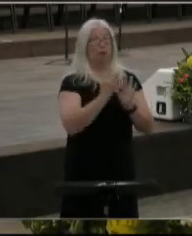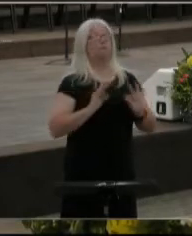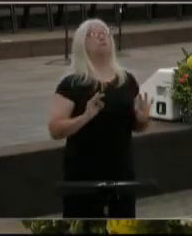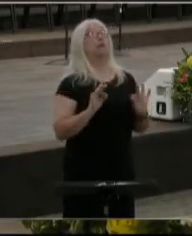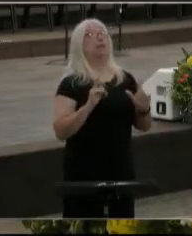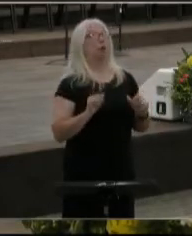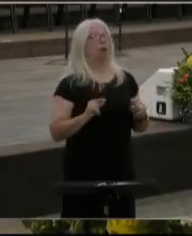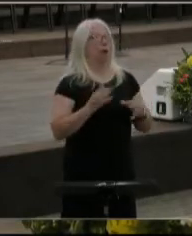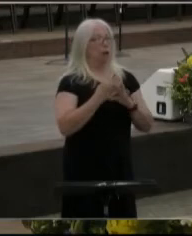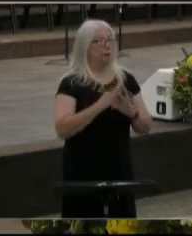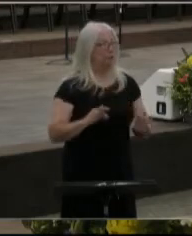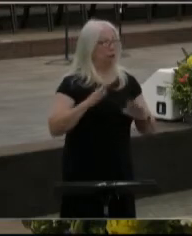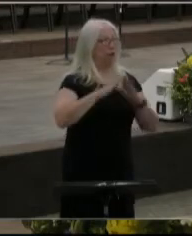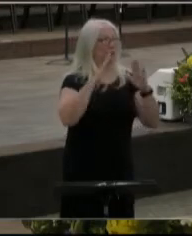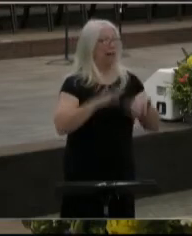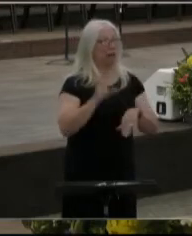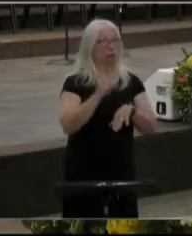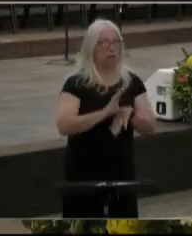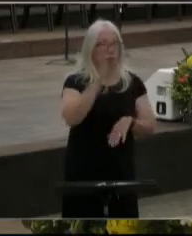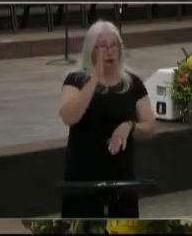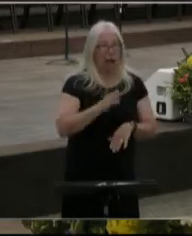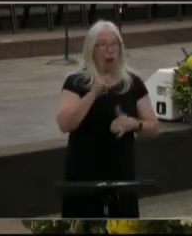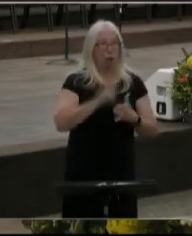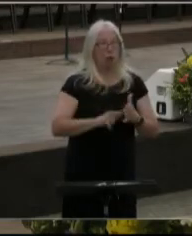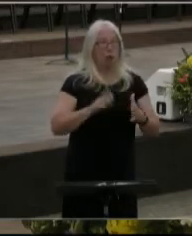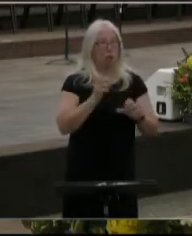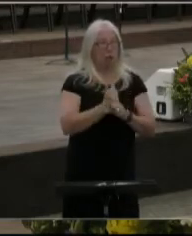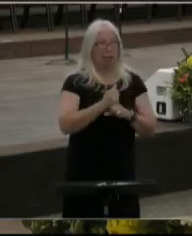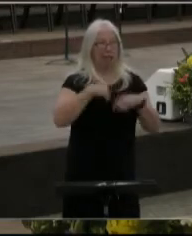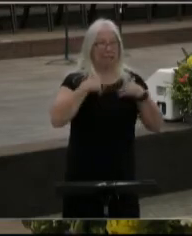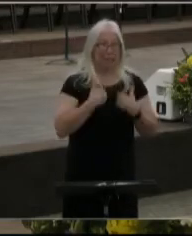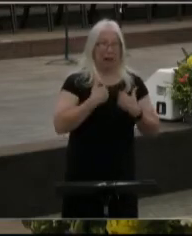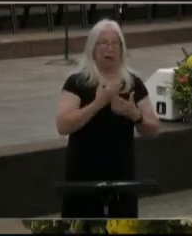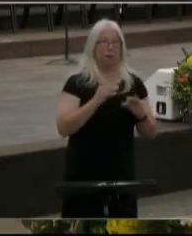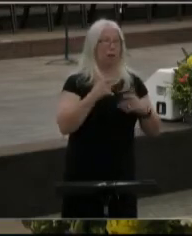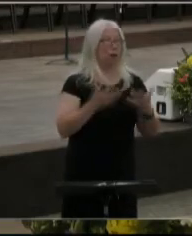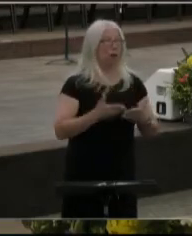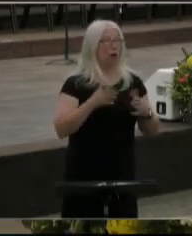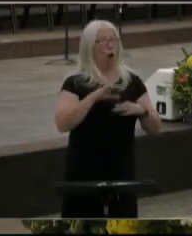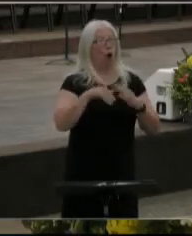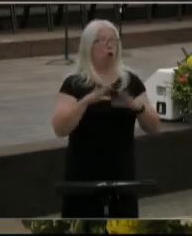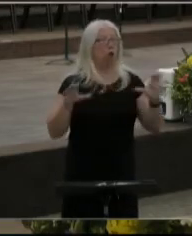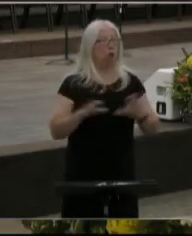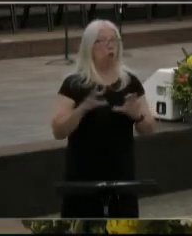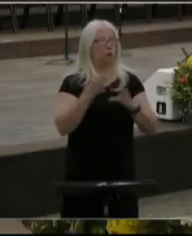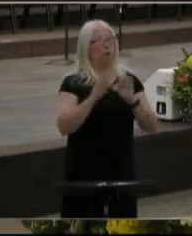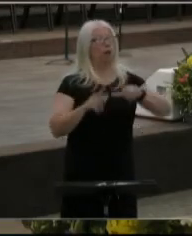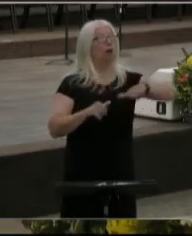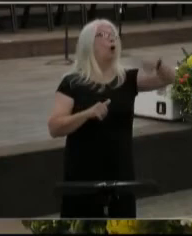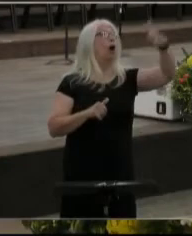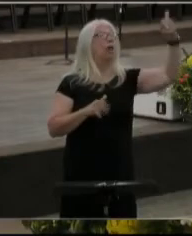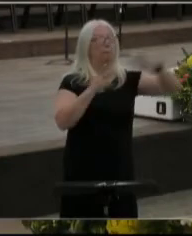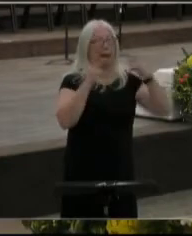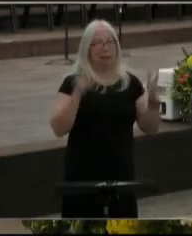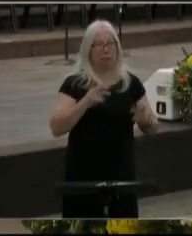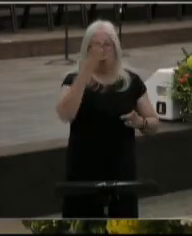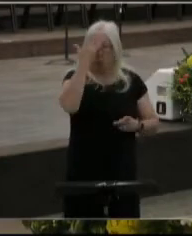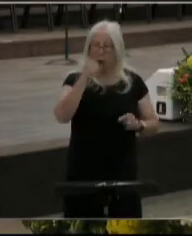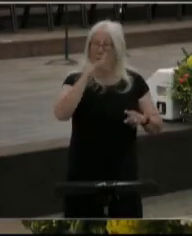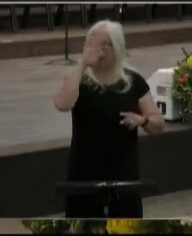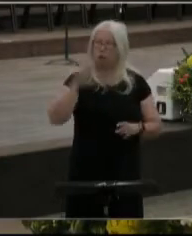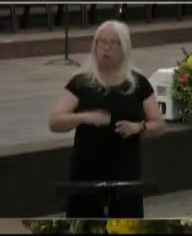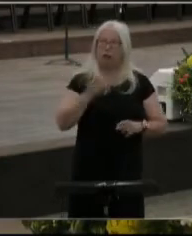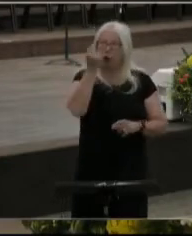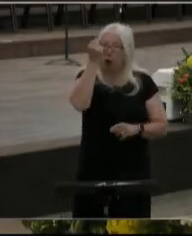freeloading. You're freeloading off the house of God. And once you get tired of freeloading here, all you're going to do is freeload somewhere else. Why? Because you've